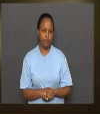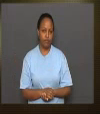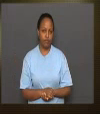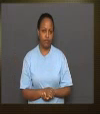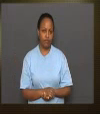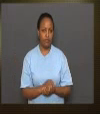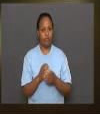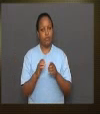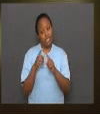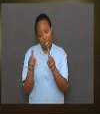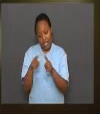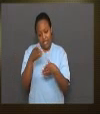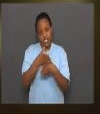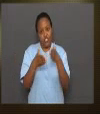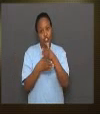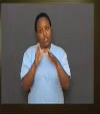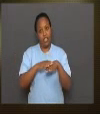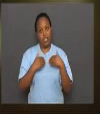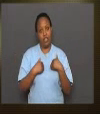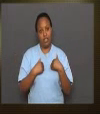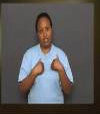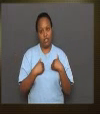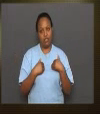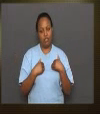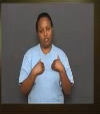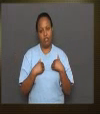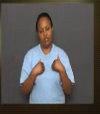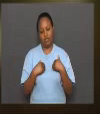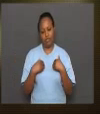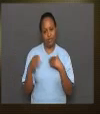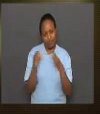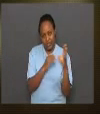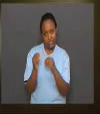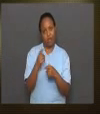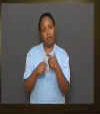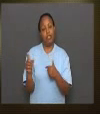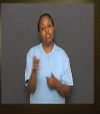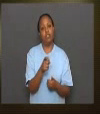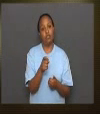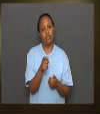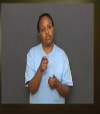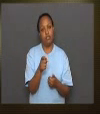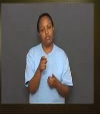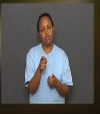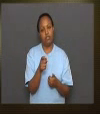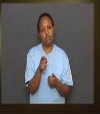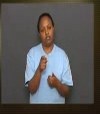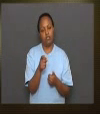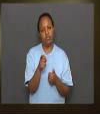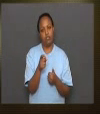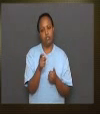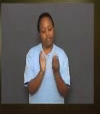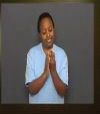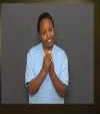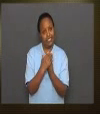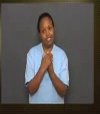Differences in status cause disputes when people believe that they are not being treated with